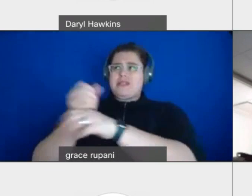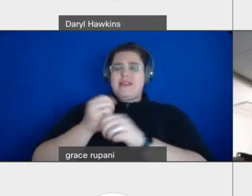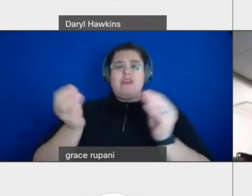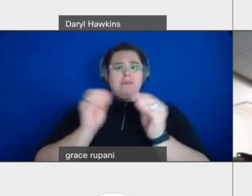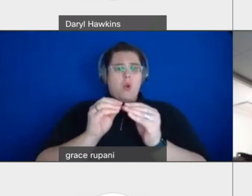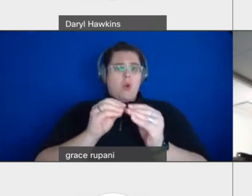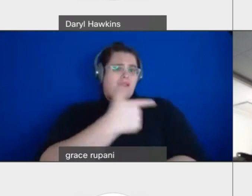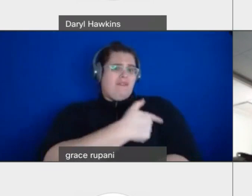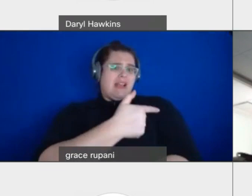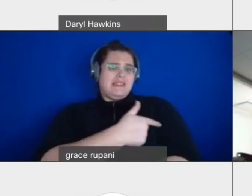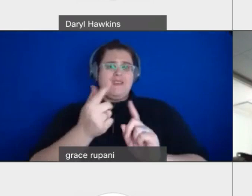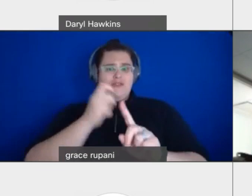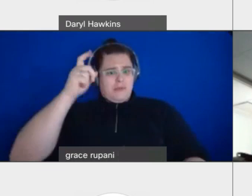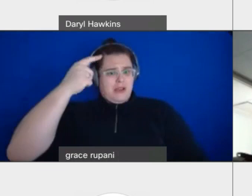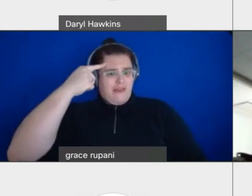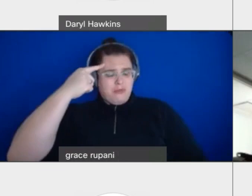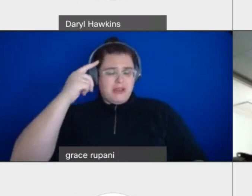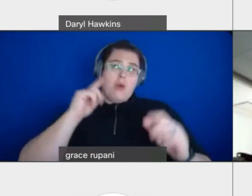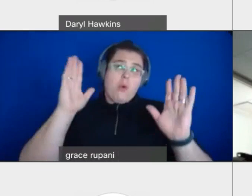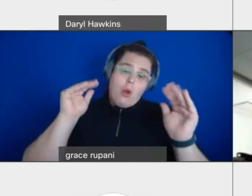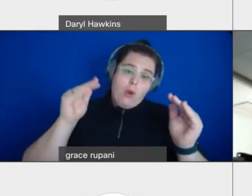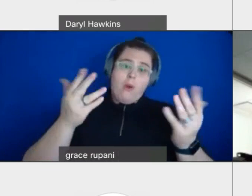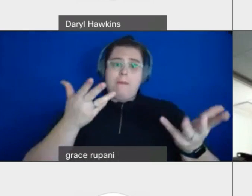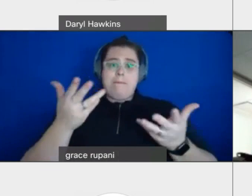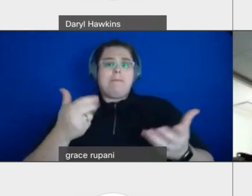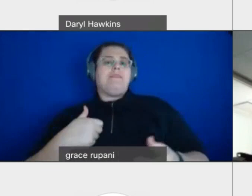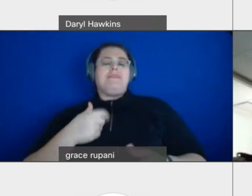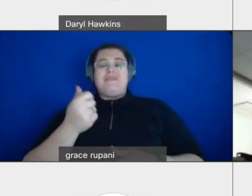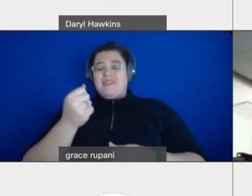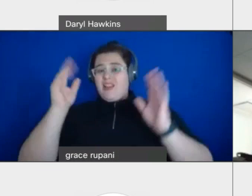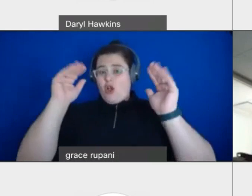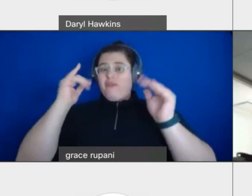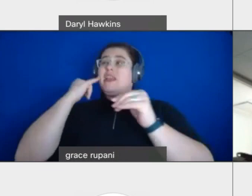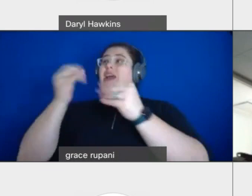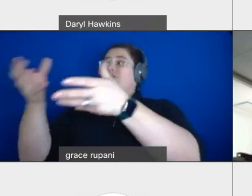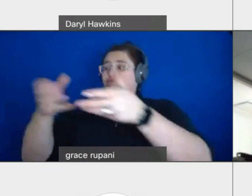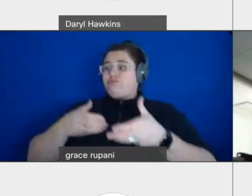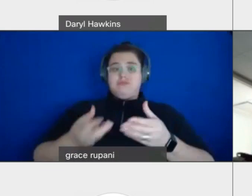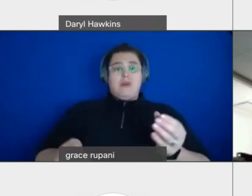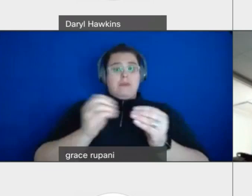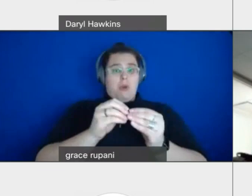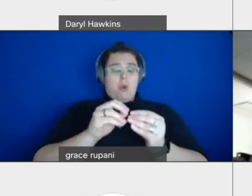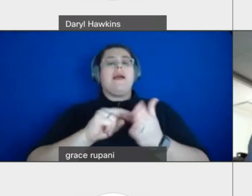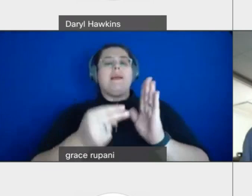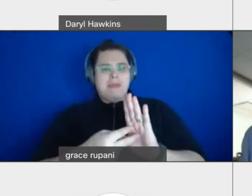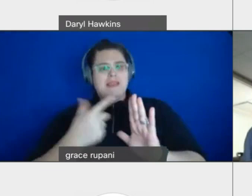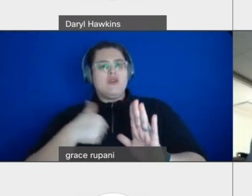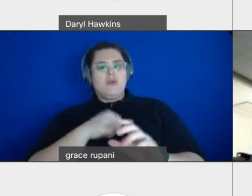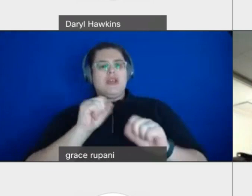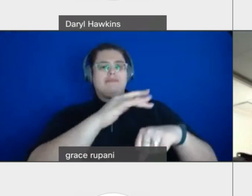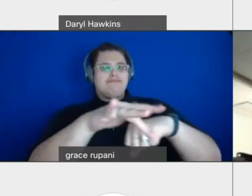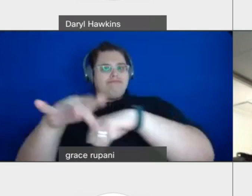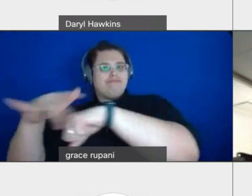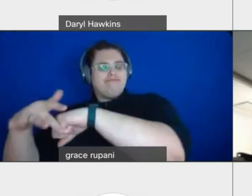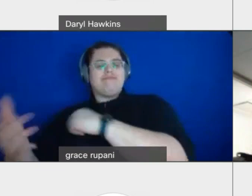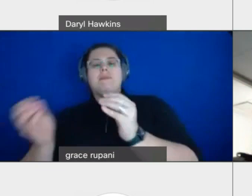more vaccine, and hopefully what that means is we'll be able to get more appointments freed up. Because I do know a couple